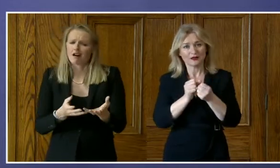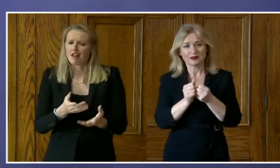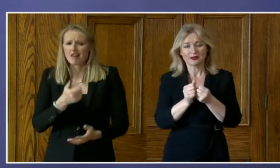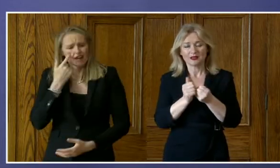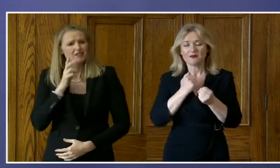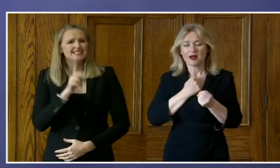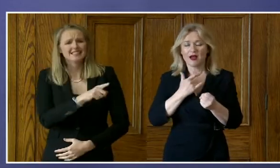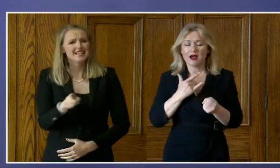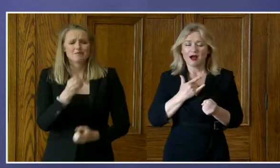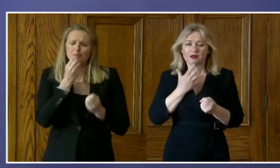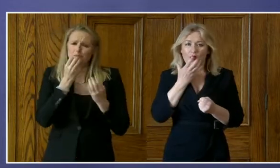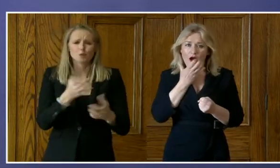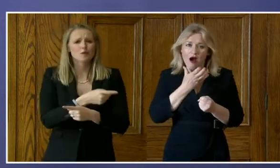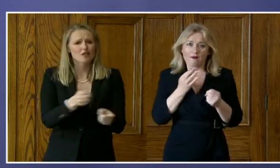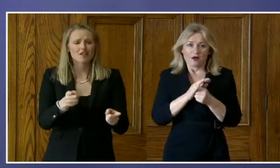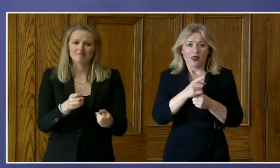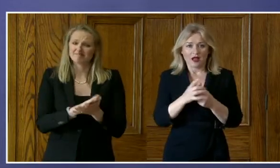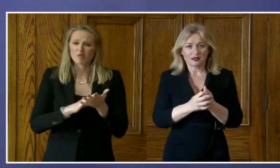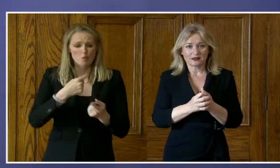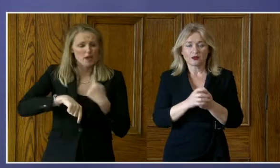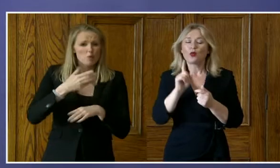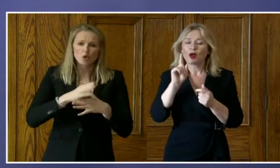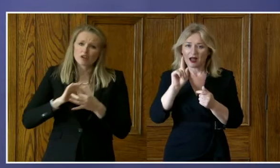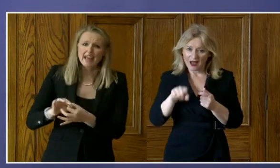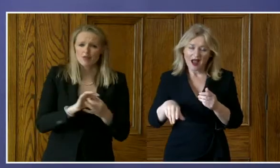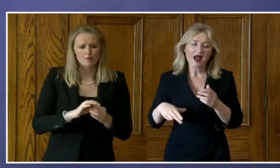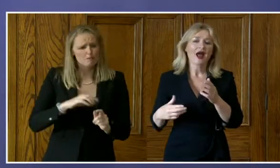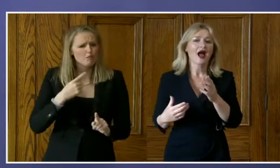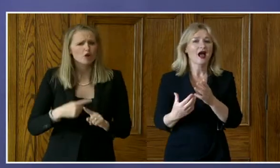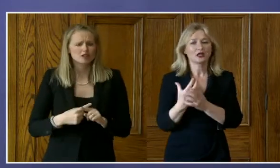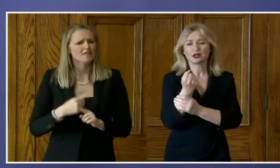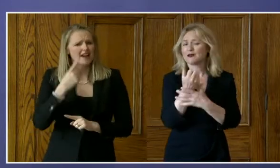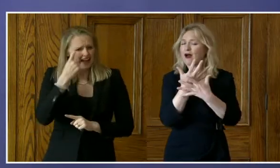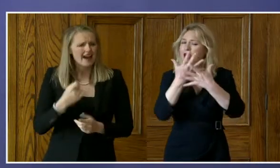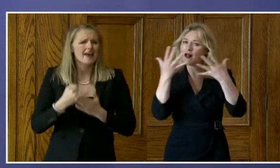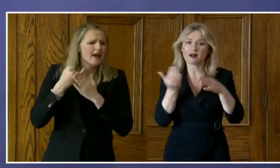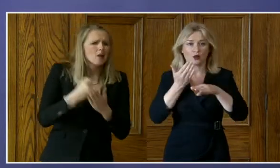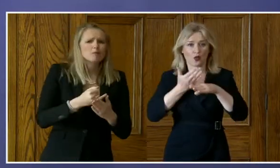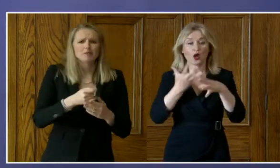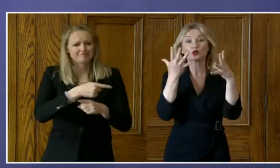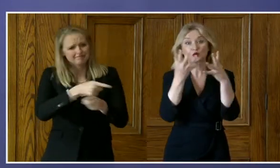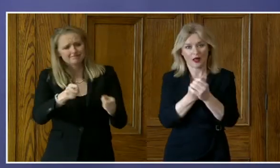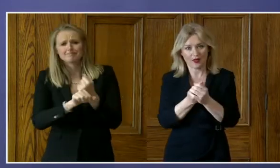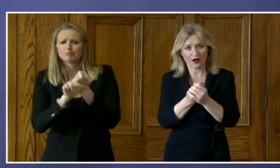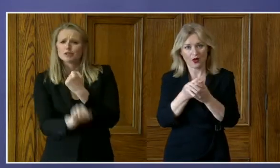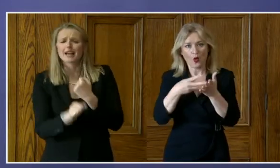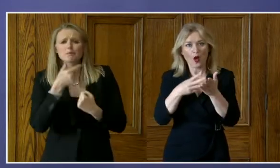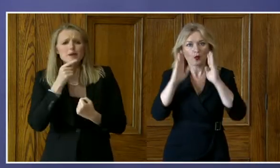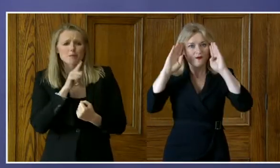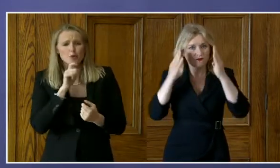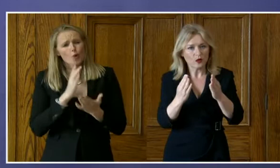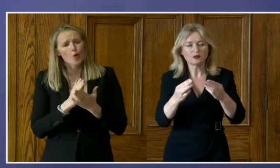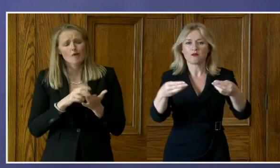demonstrates what can be achieved by working together, with a focus on protecting people, and particularly our most